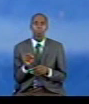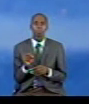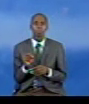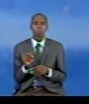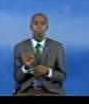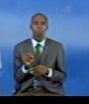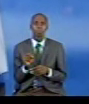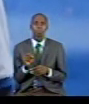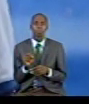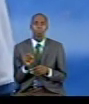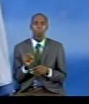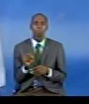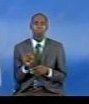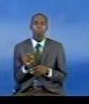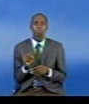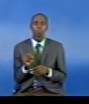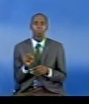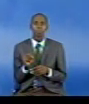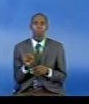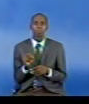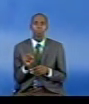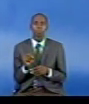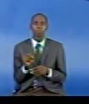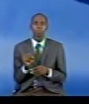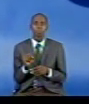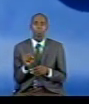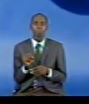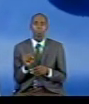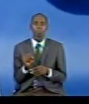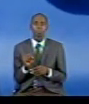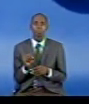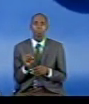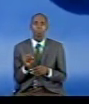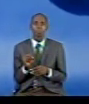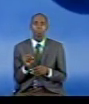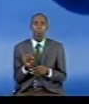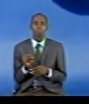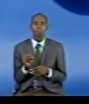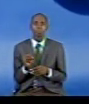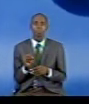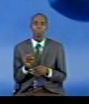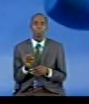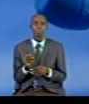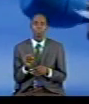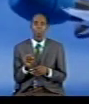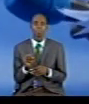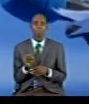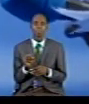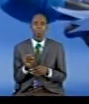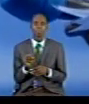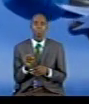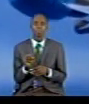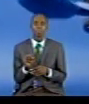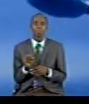Group. Yenegua Bayelsa State, South Nigeria.